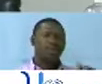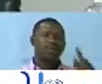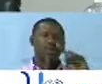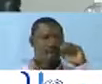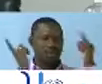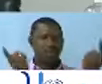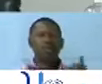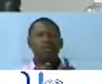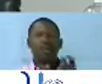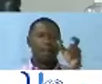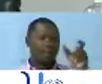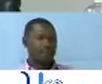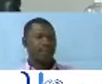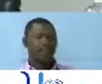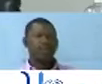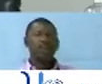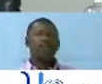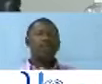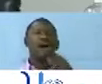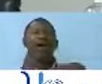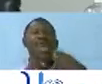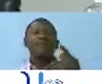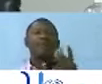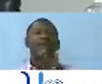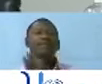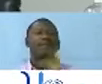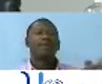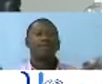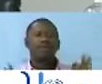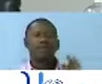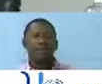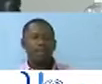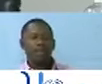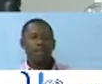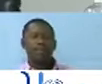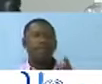Which was after the release of Mrs. Denton.